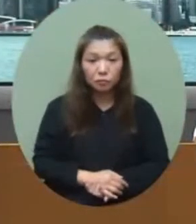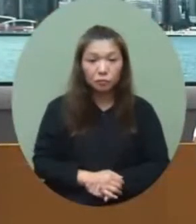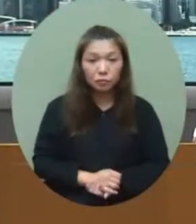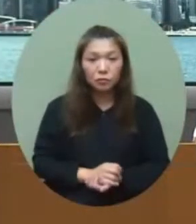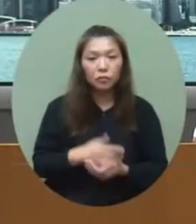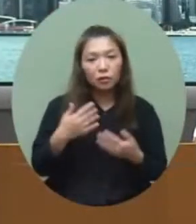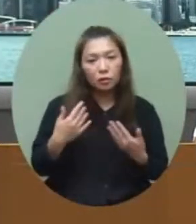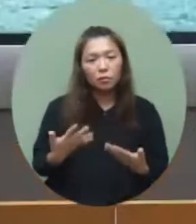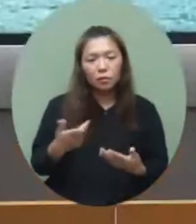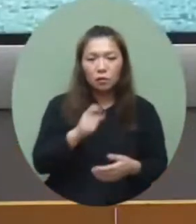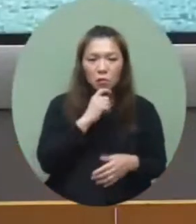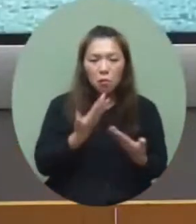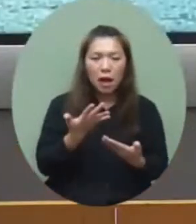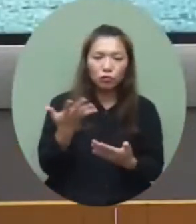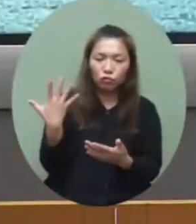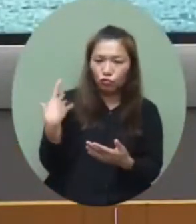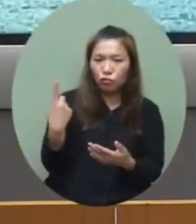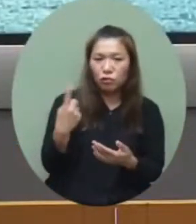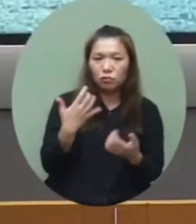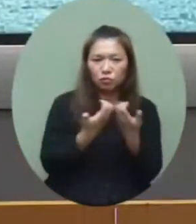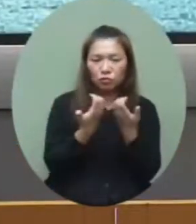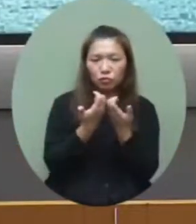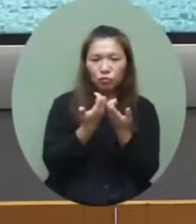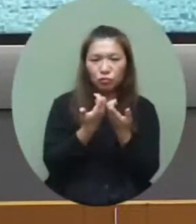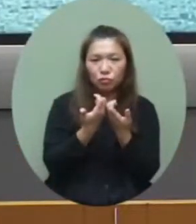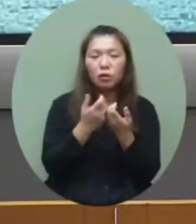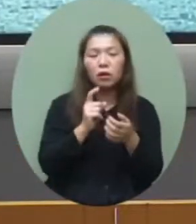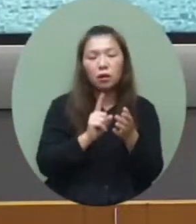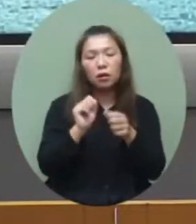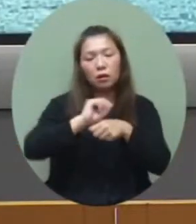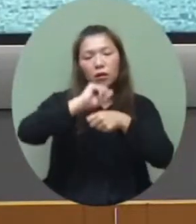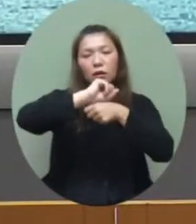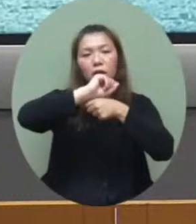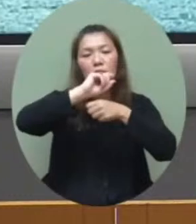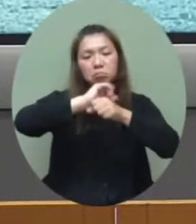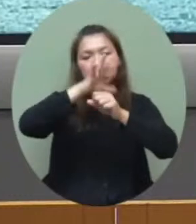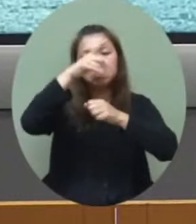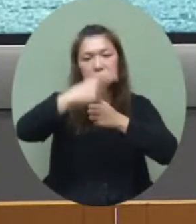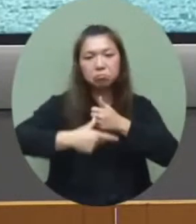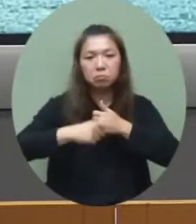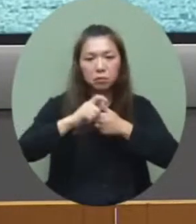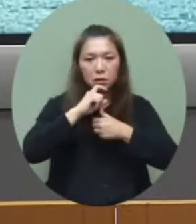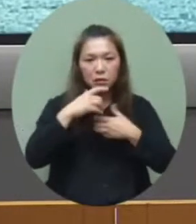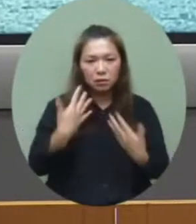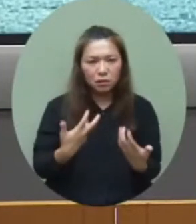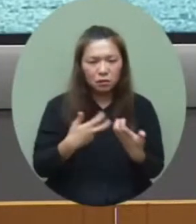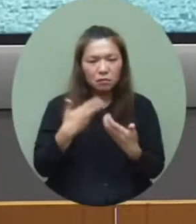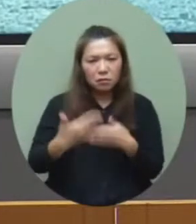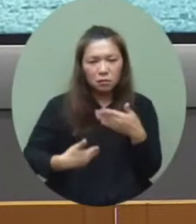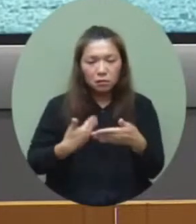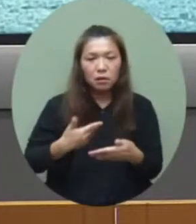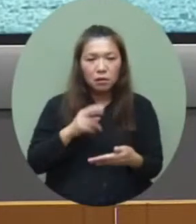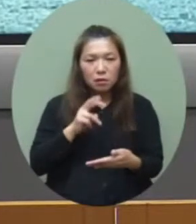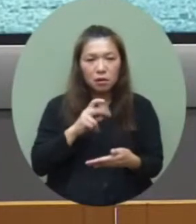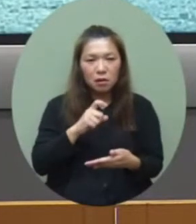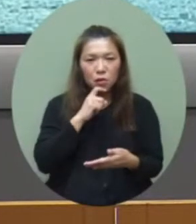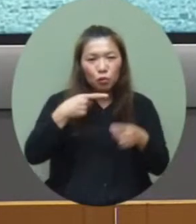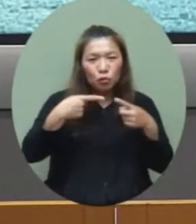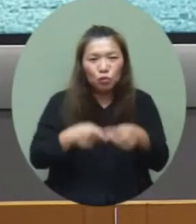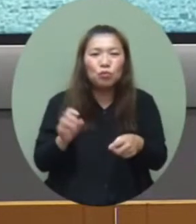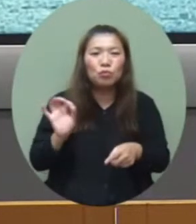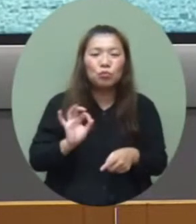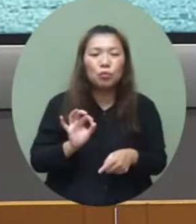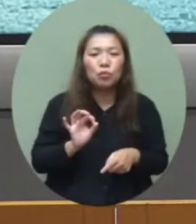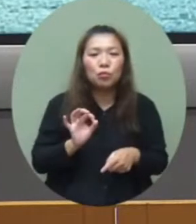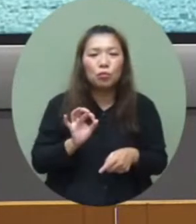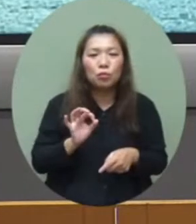tests for students and school staff? Now, if you look at the figures today and the figure yesterday, we can still see